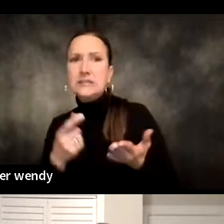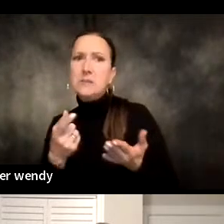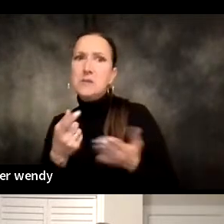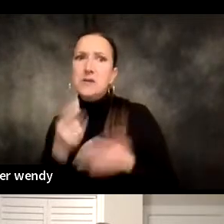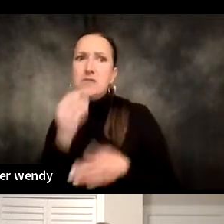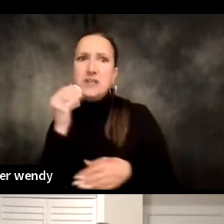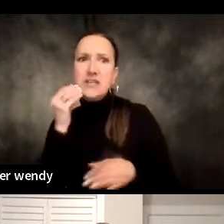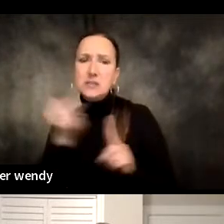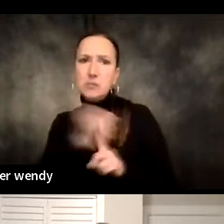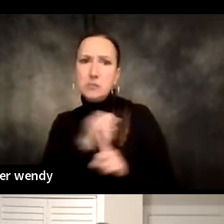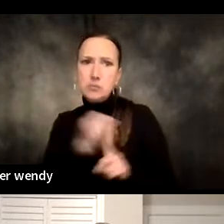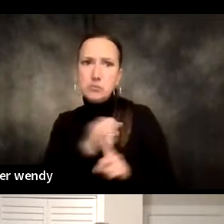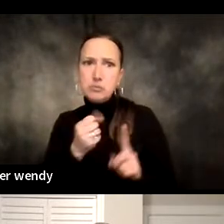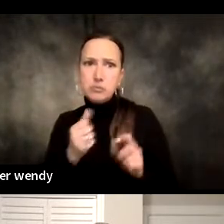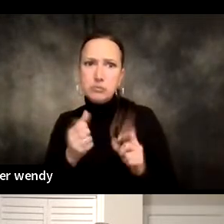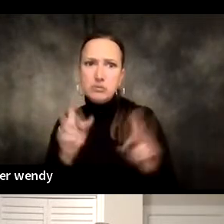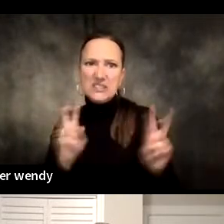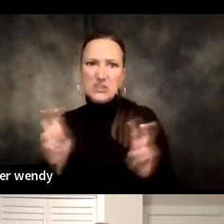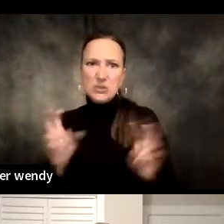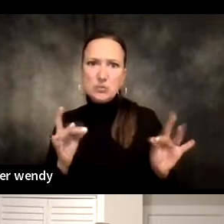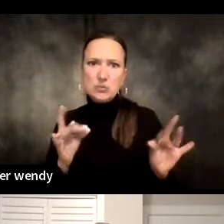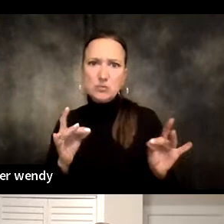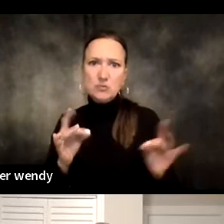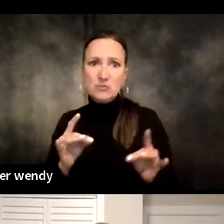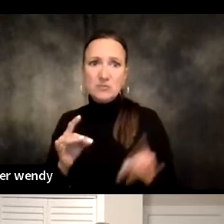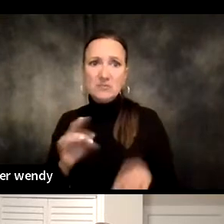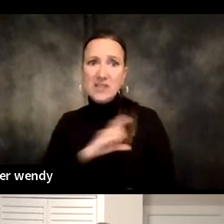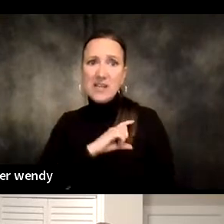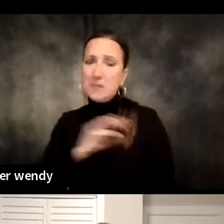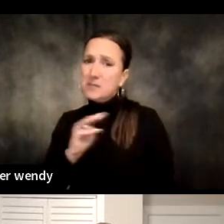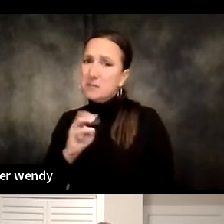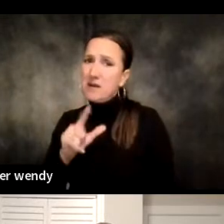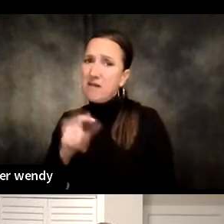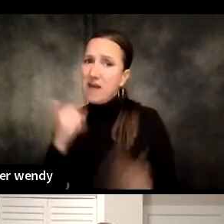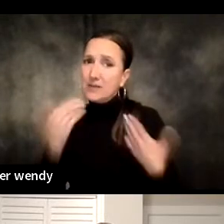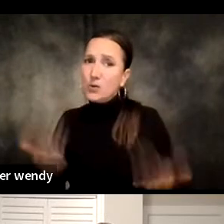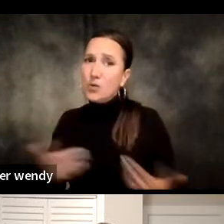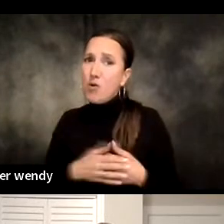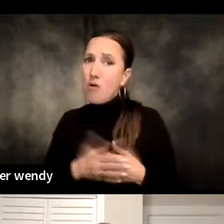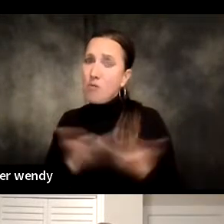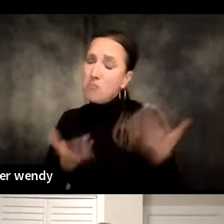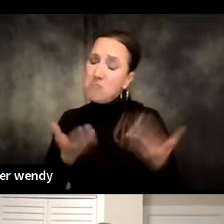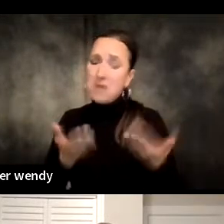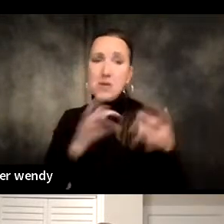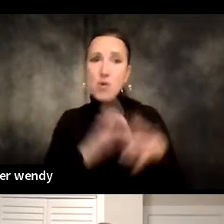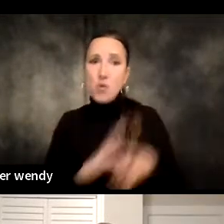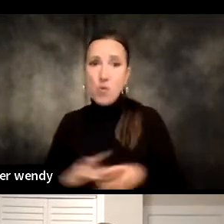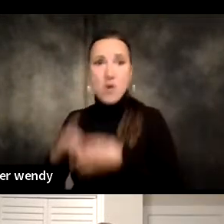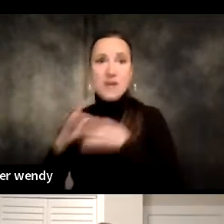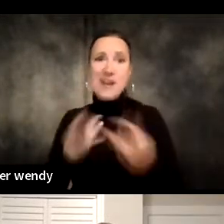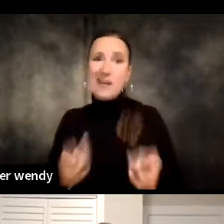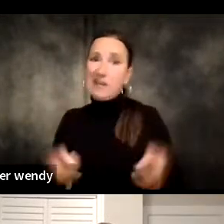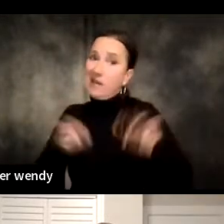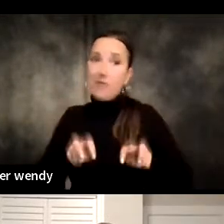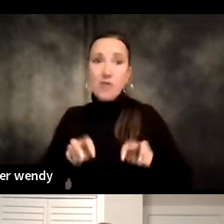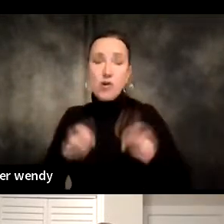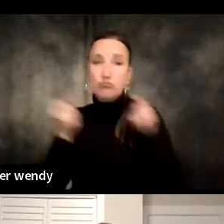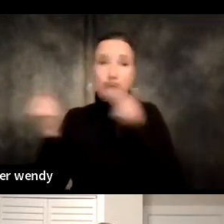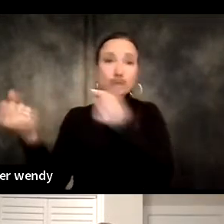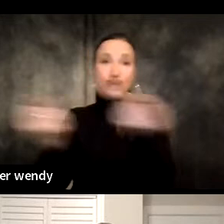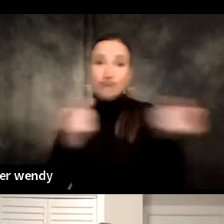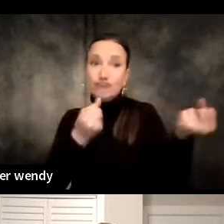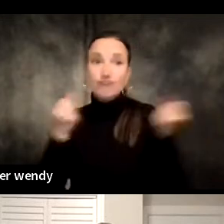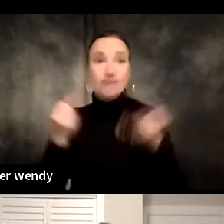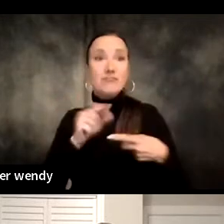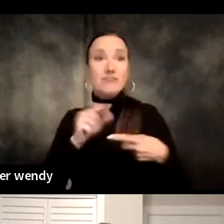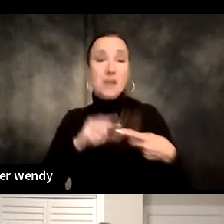in Carver Langston, and see, I don't know, Captain Merrill, see we can coordinate maybe a drive around with Commissioner McCollum